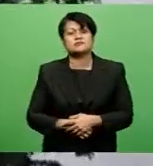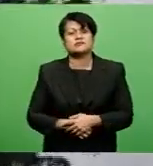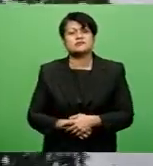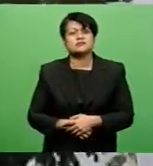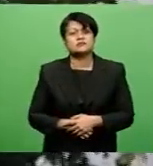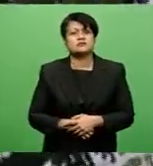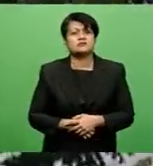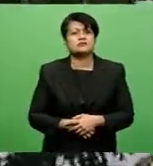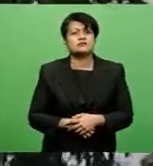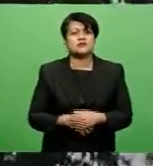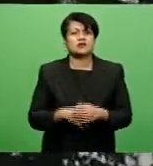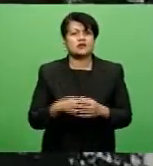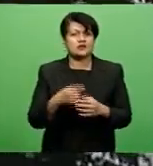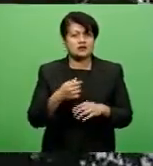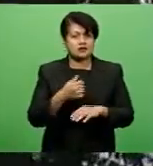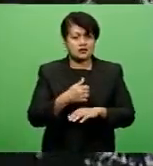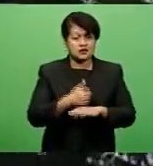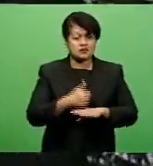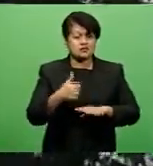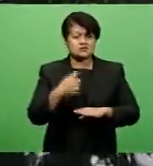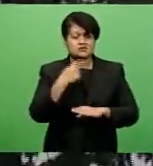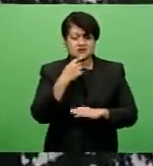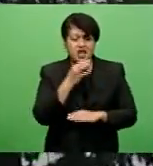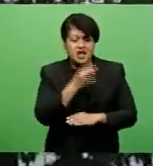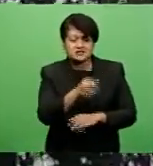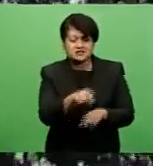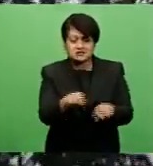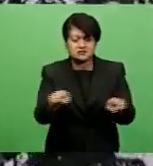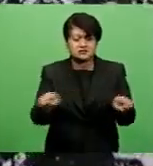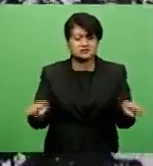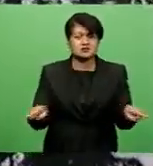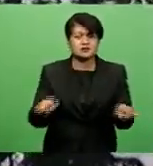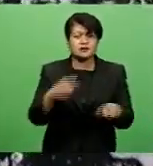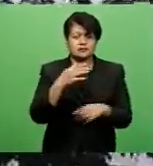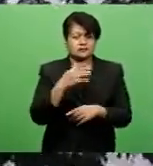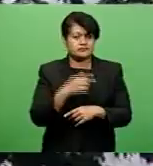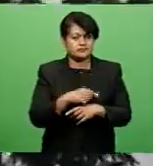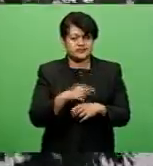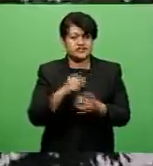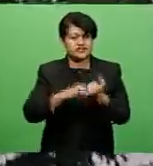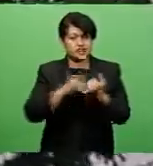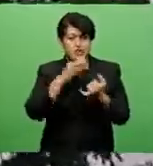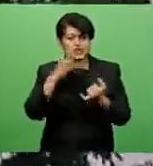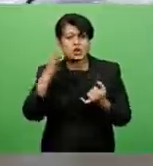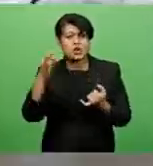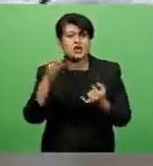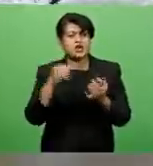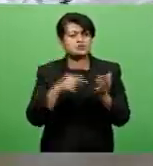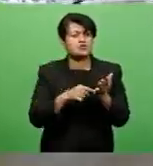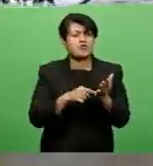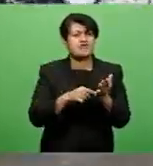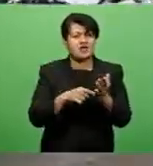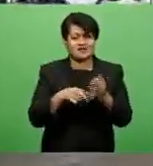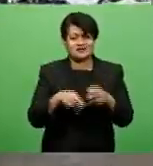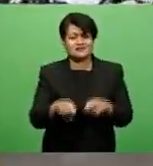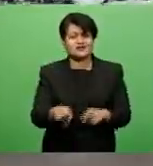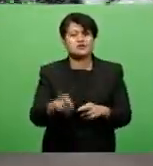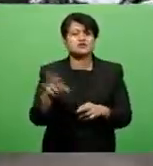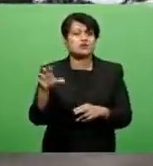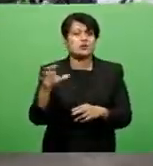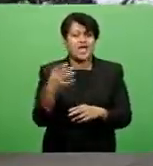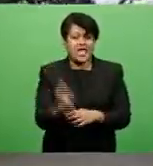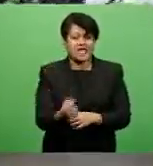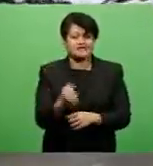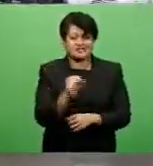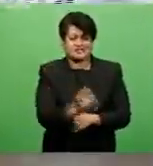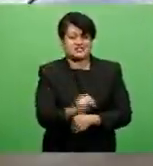Relevant authorities are urging residents in low-lying areas within the vicinity of Singatoka and Tuba River to take precautionary